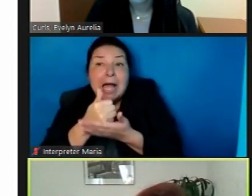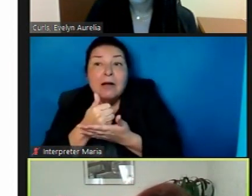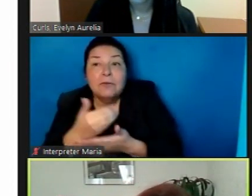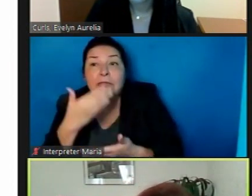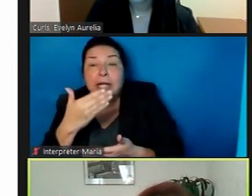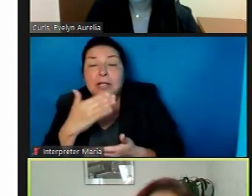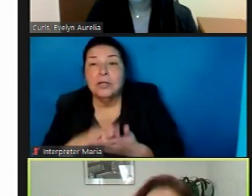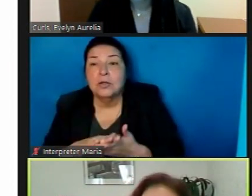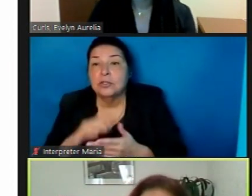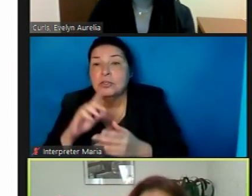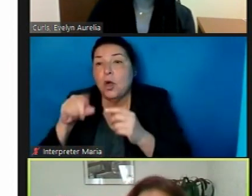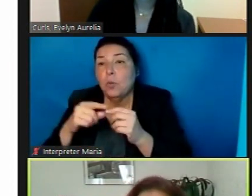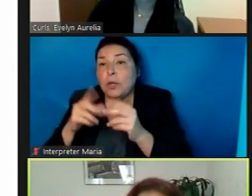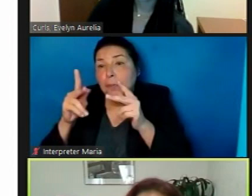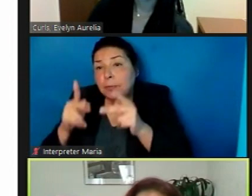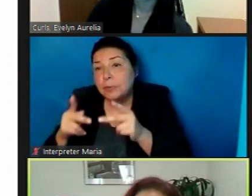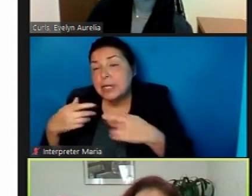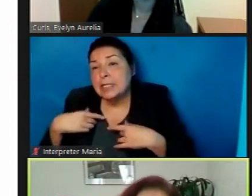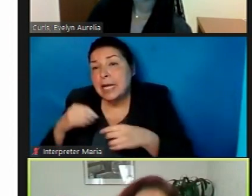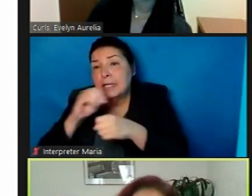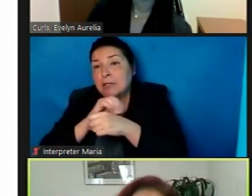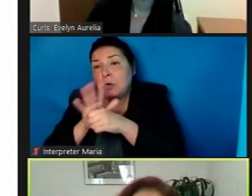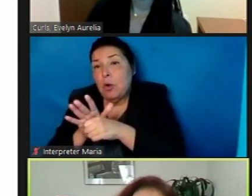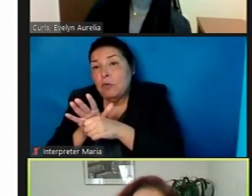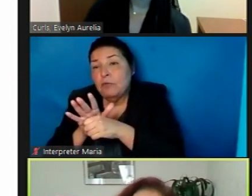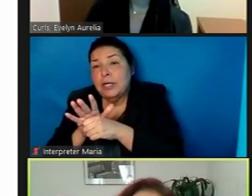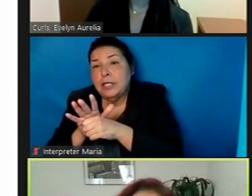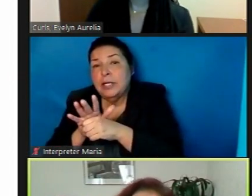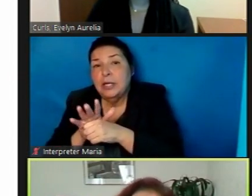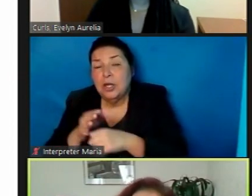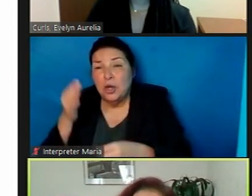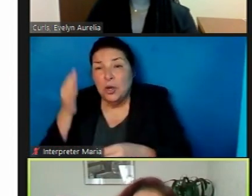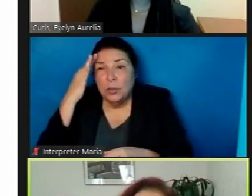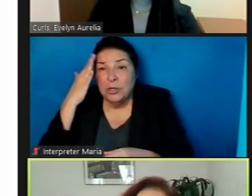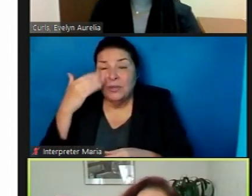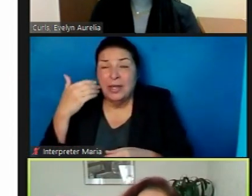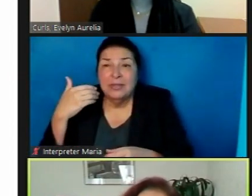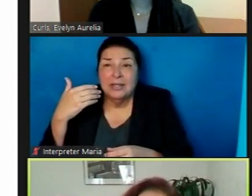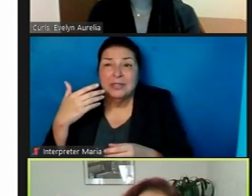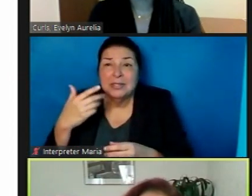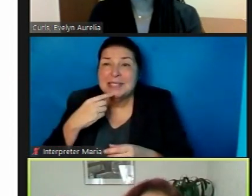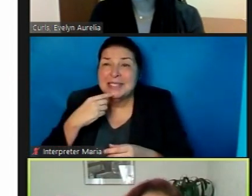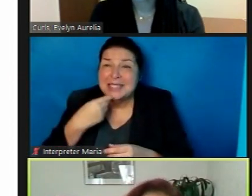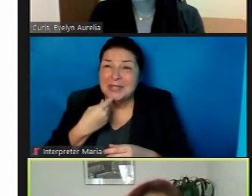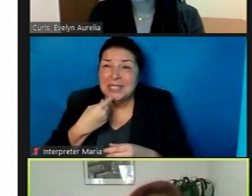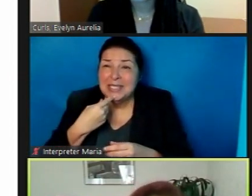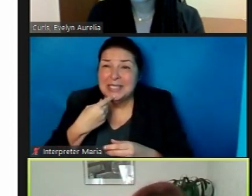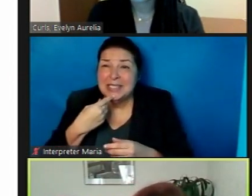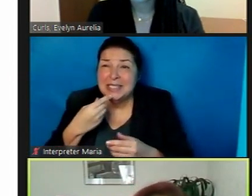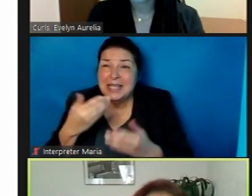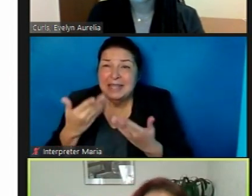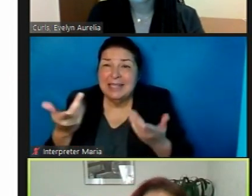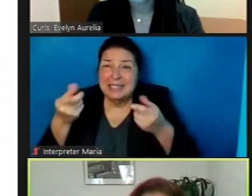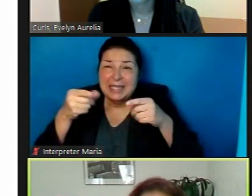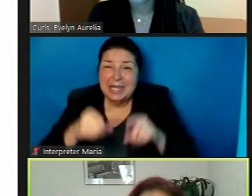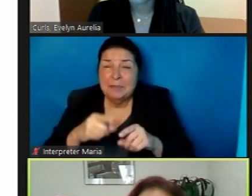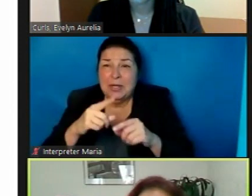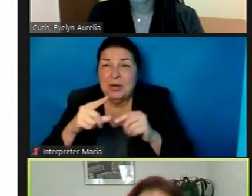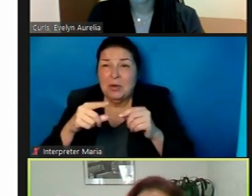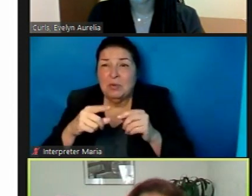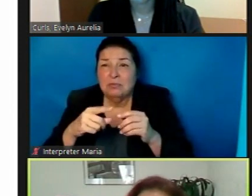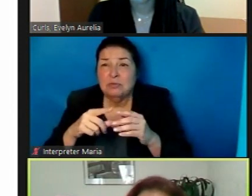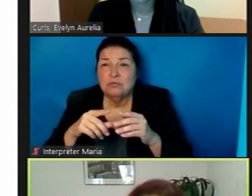When somebody's had COVID, if they, we know that there are some serious consequences while they're dealing